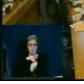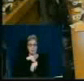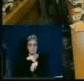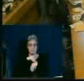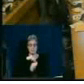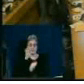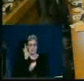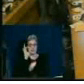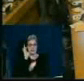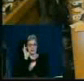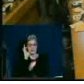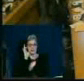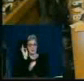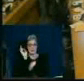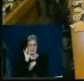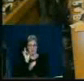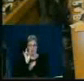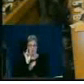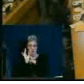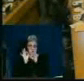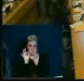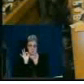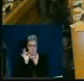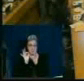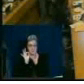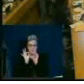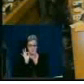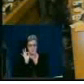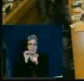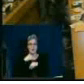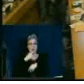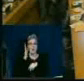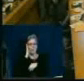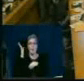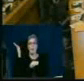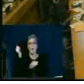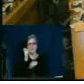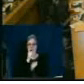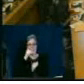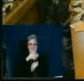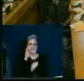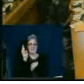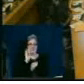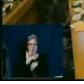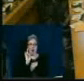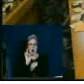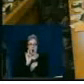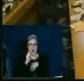is 7 o'clock? Yes. Good enough. We will reconvene at 7.